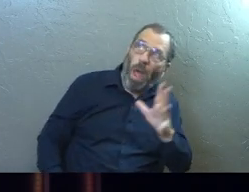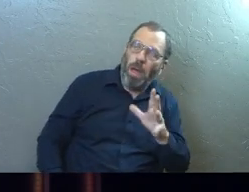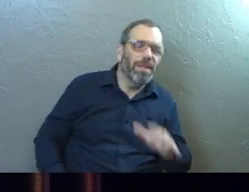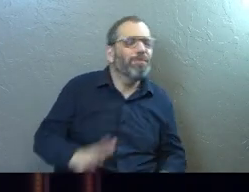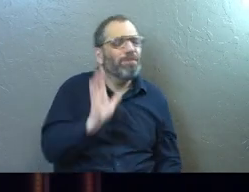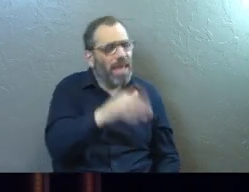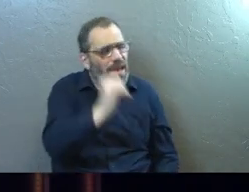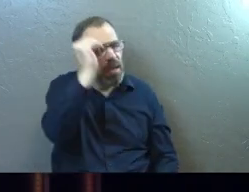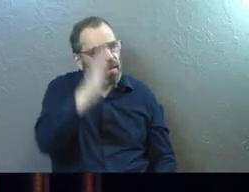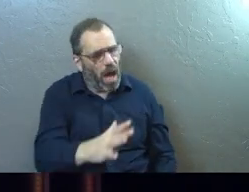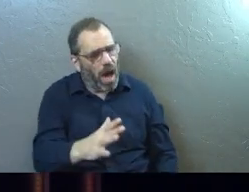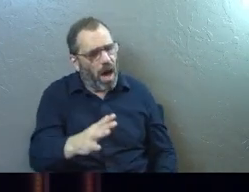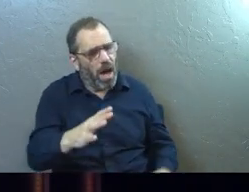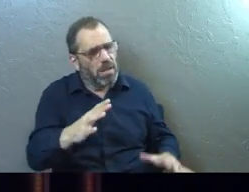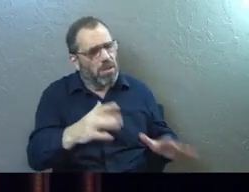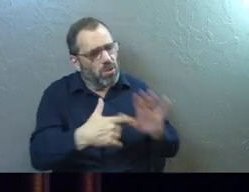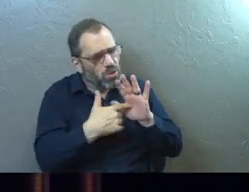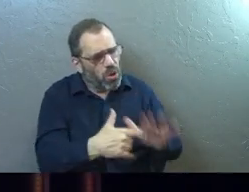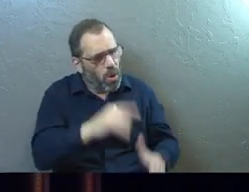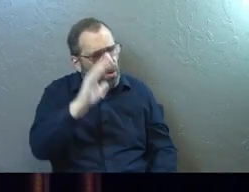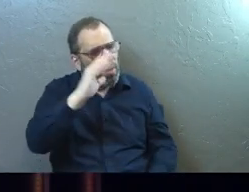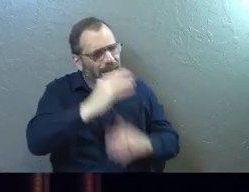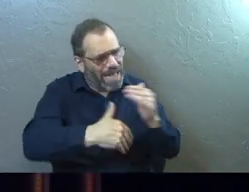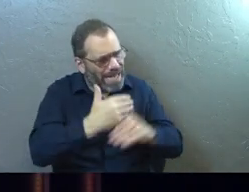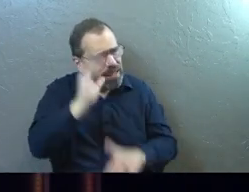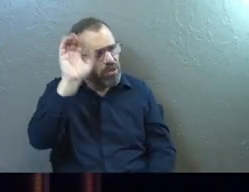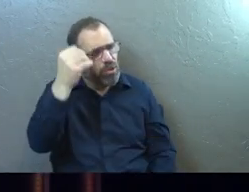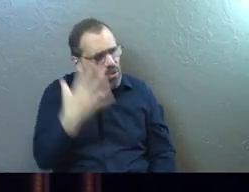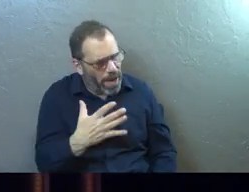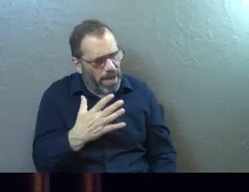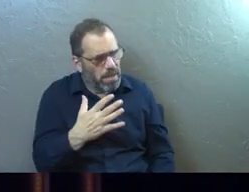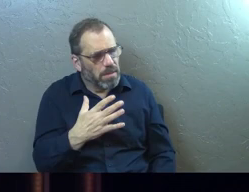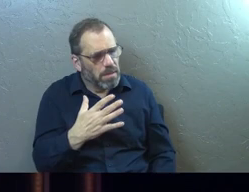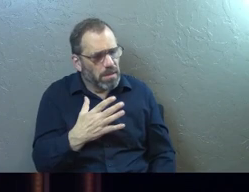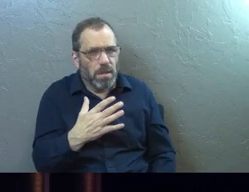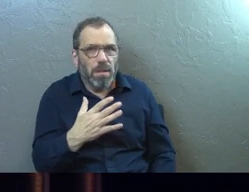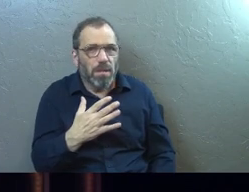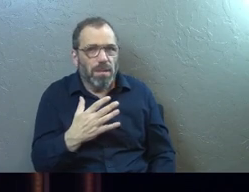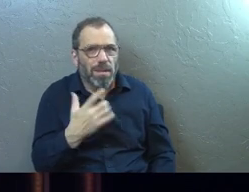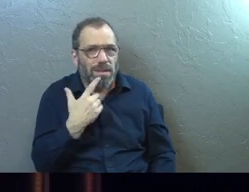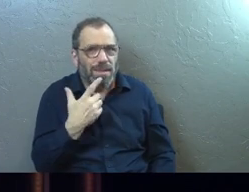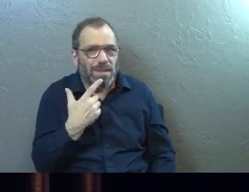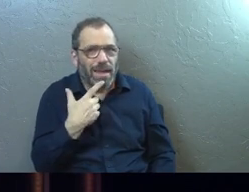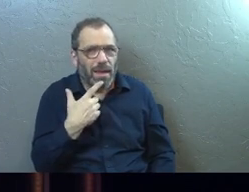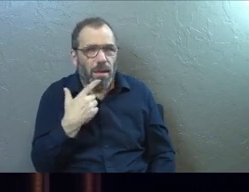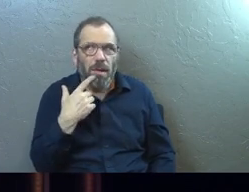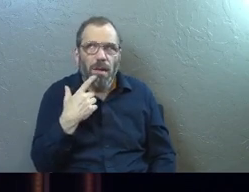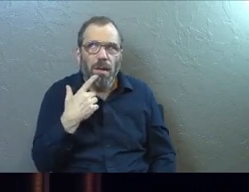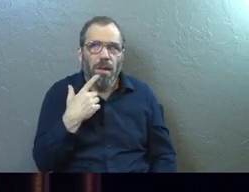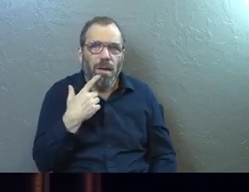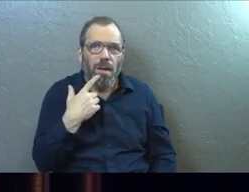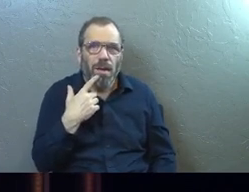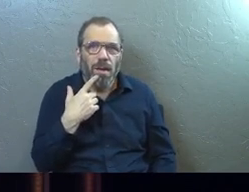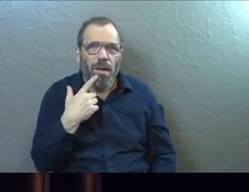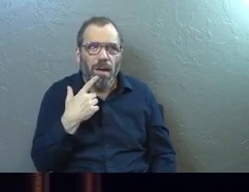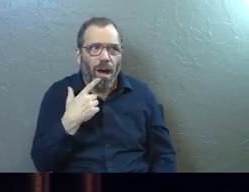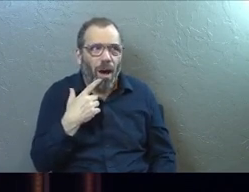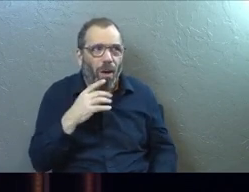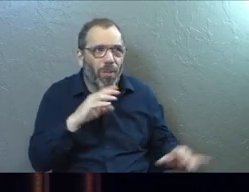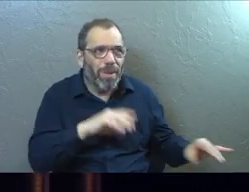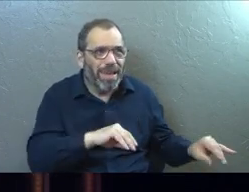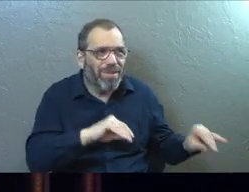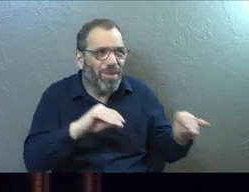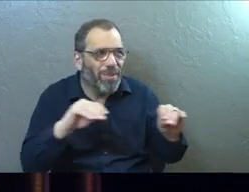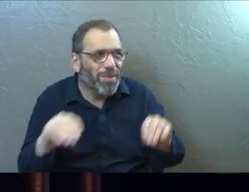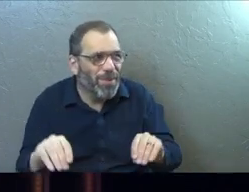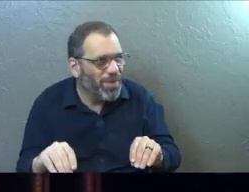hey, God's going to show his kindness and his grace to you. What's going to come out of his mouth next? You're thinking like we get to move, right? Like we get to